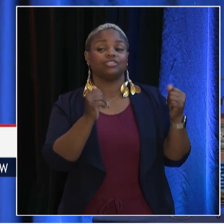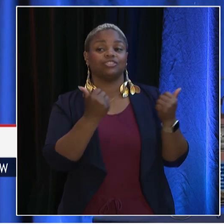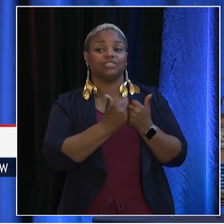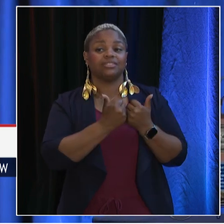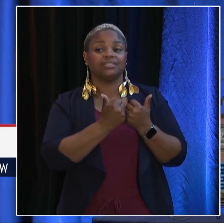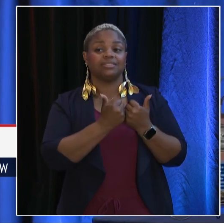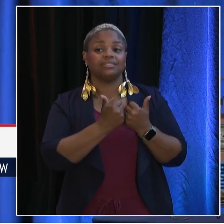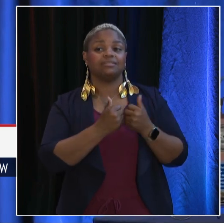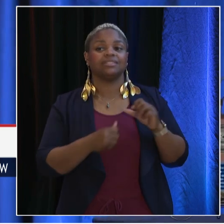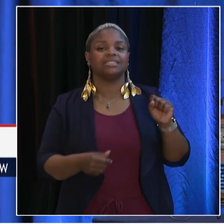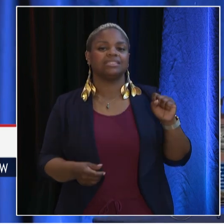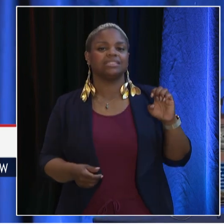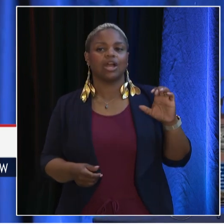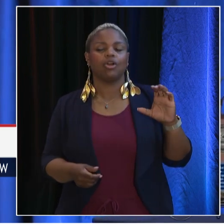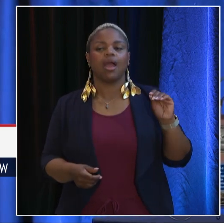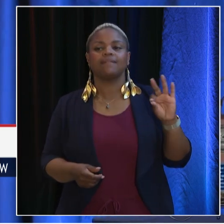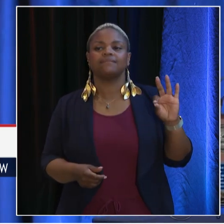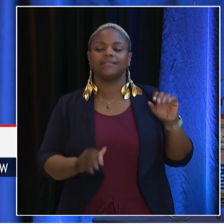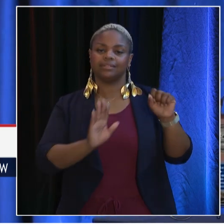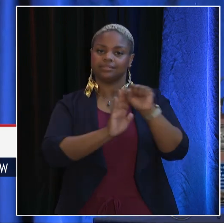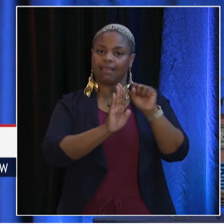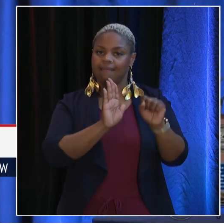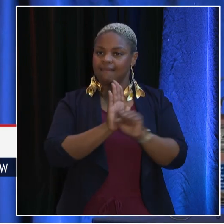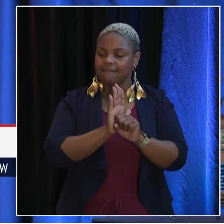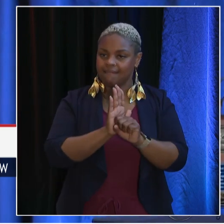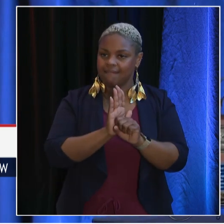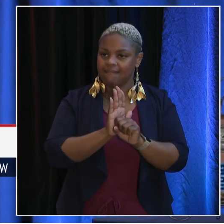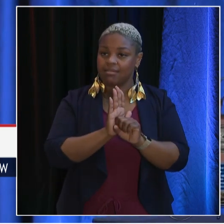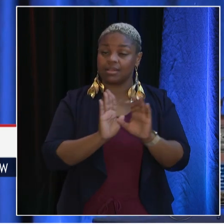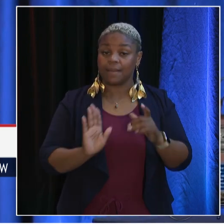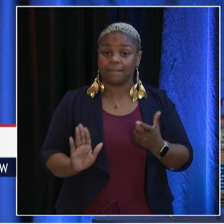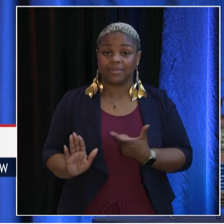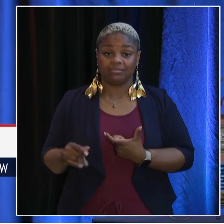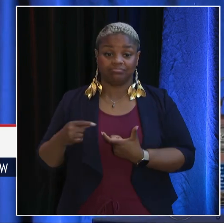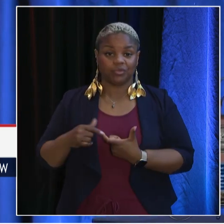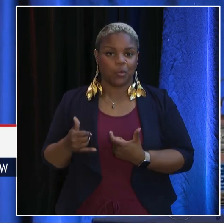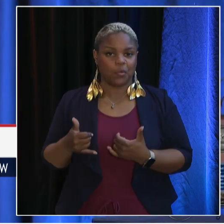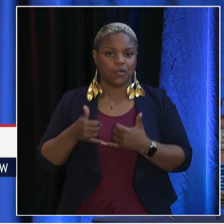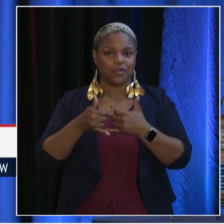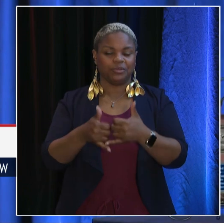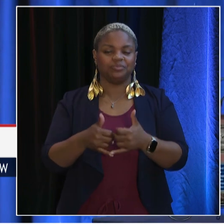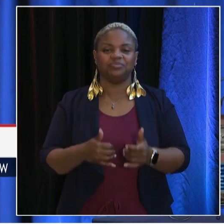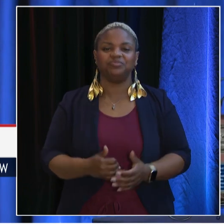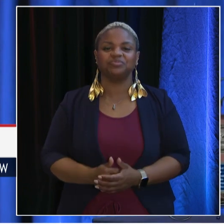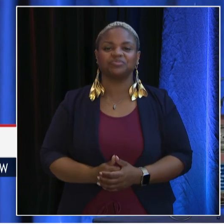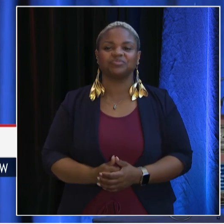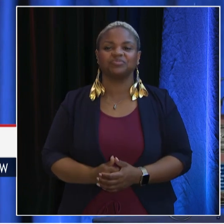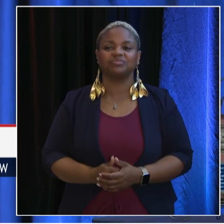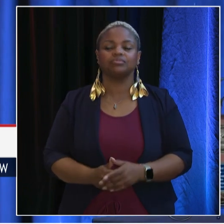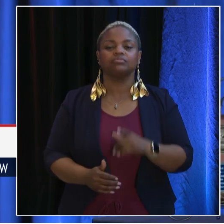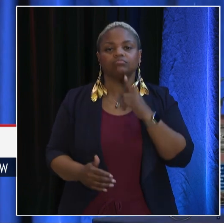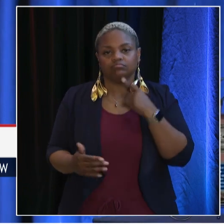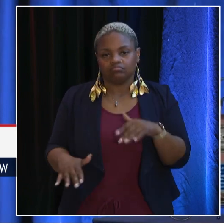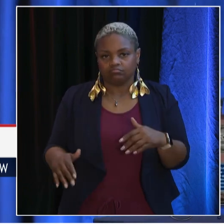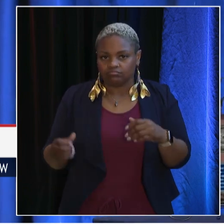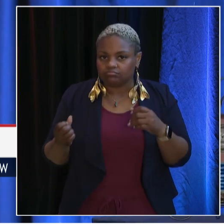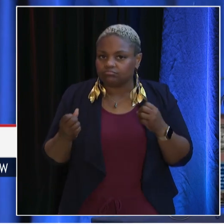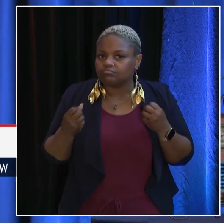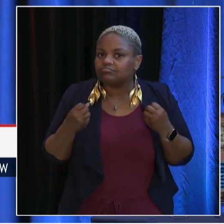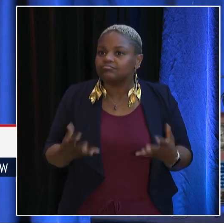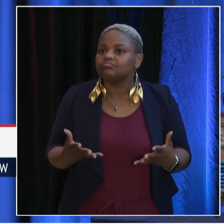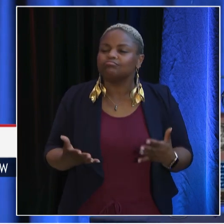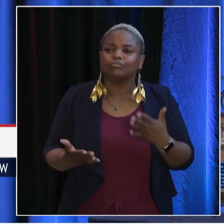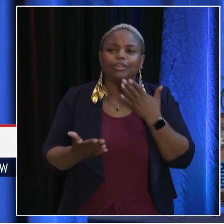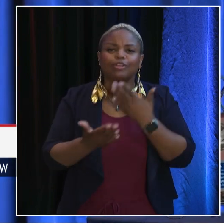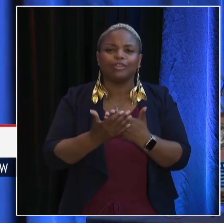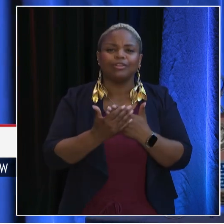State, the Medallion Award. And there are so many things I can say about our awardee. I